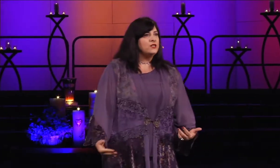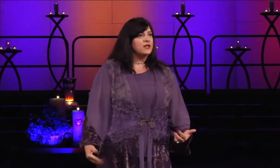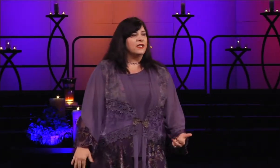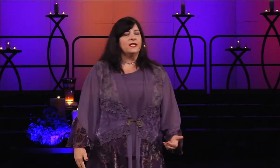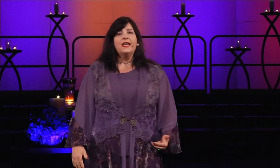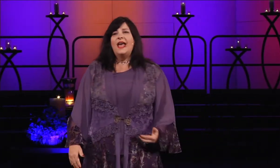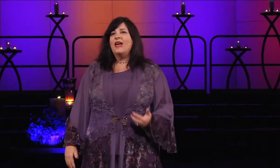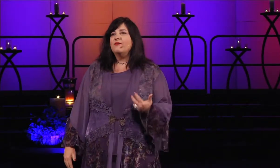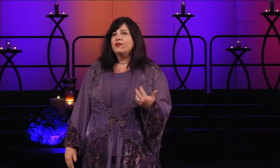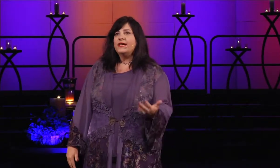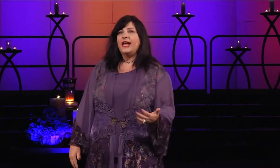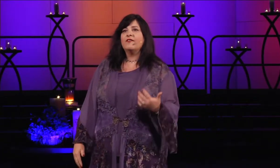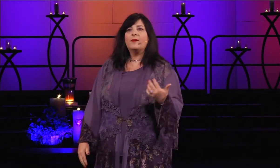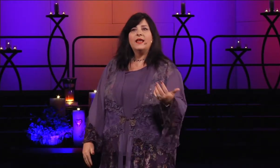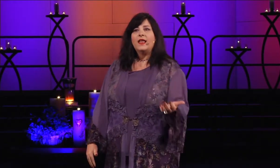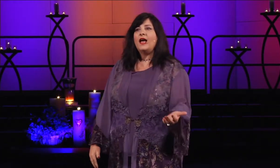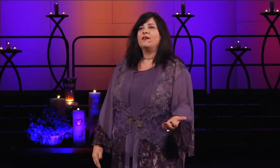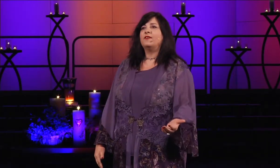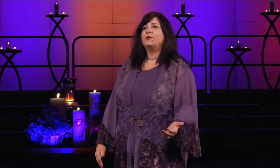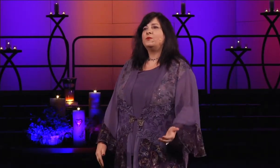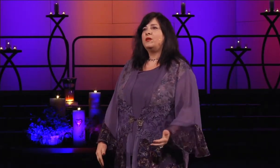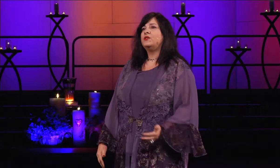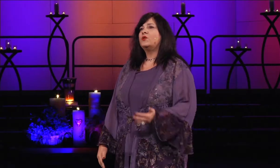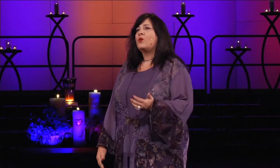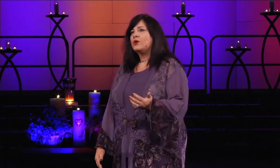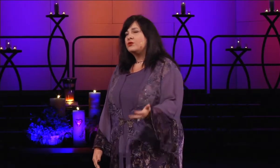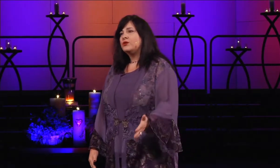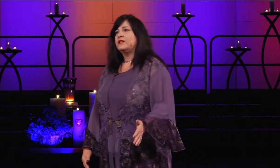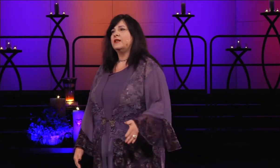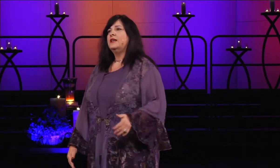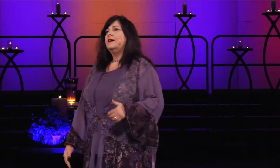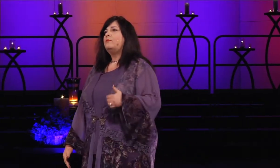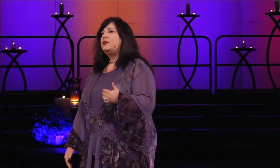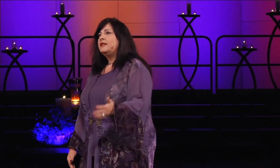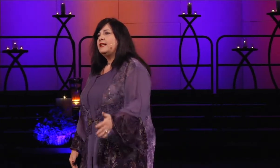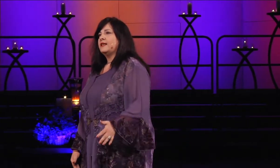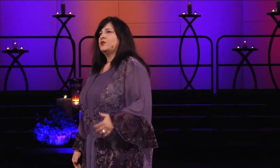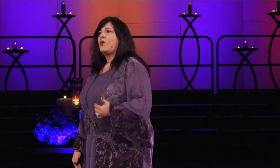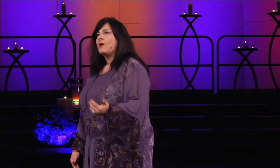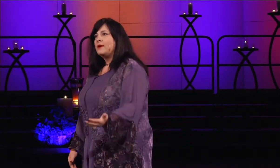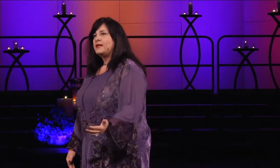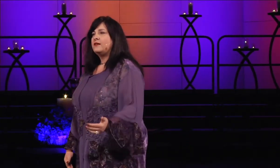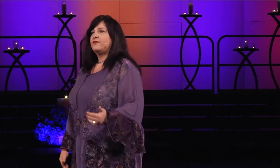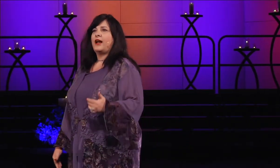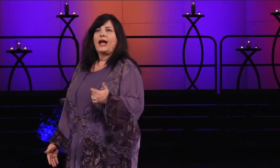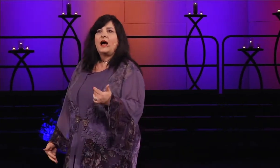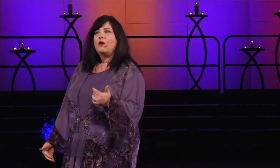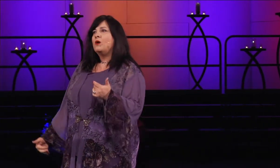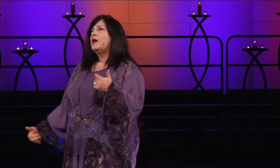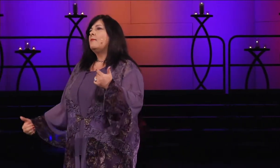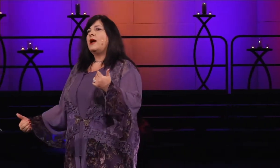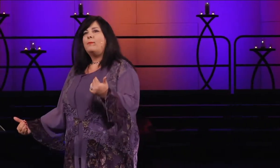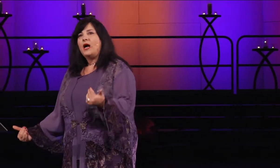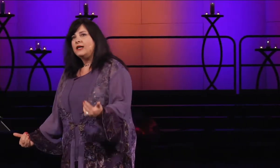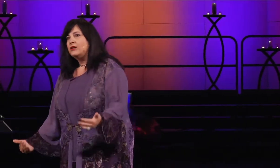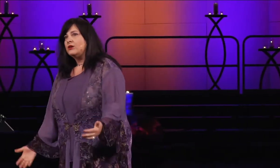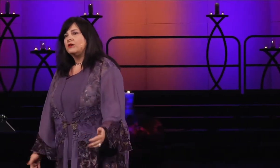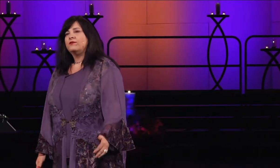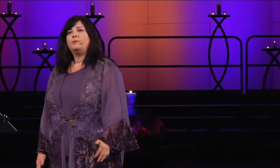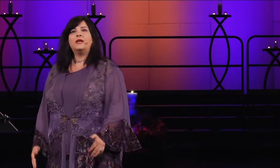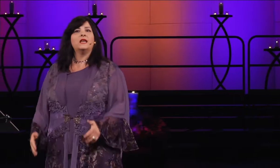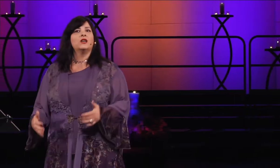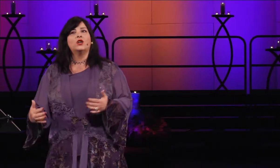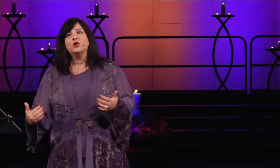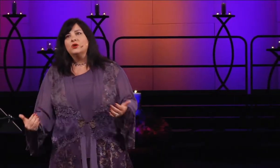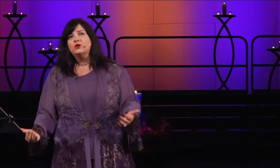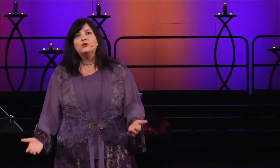and changing, and every day of my life I was being tortured and bullied and tormented for how my body looked,